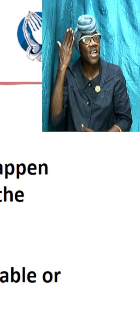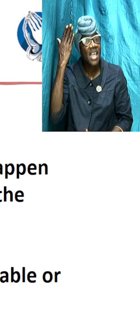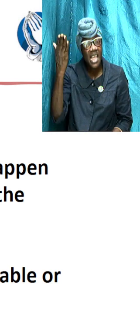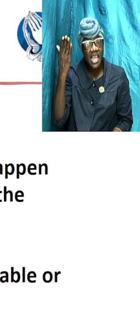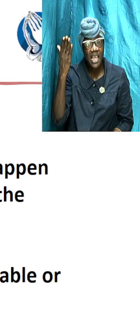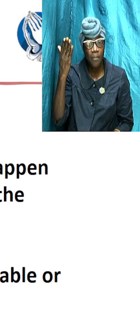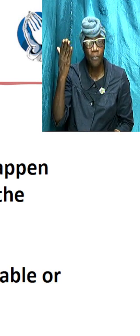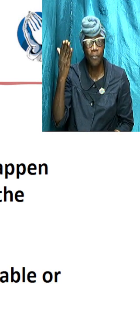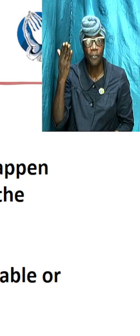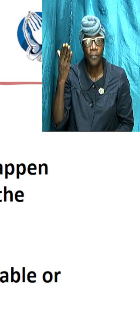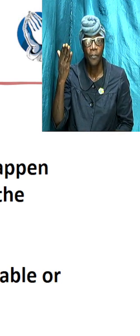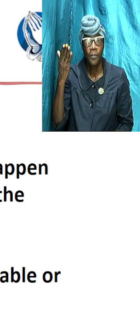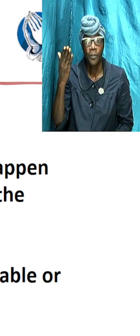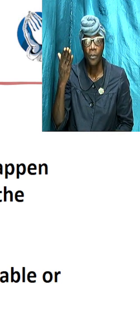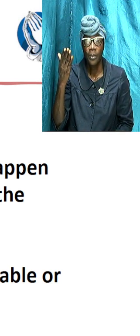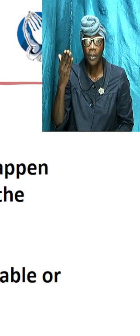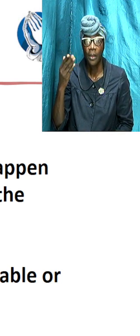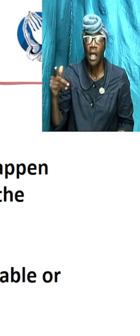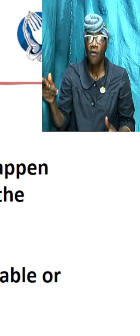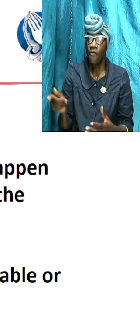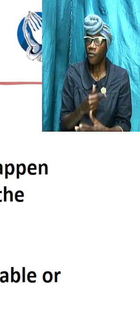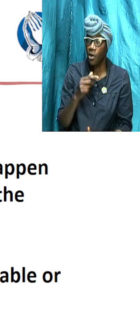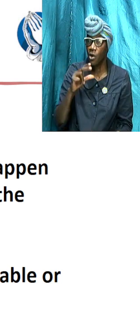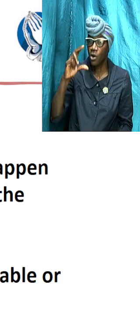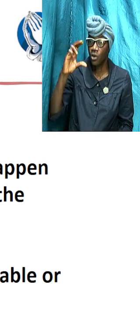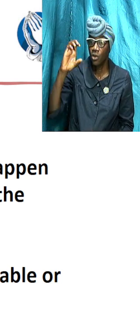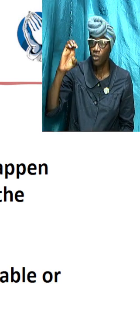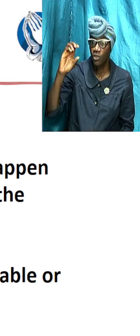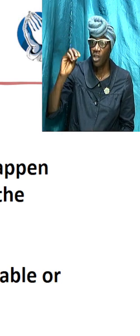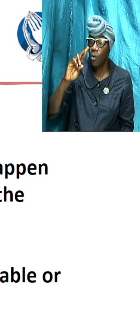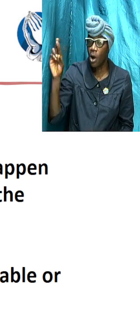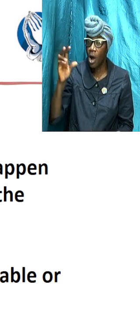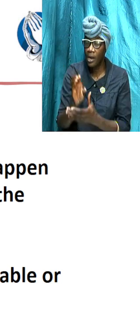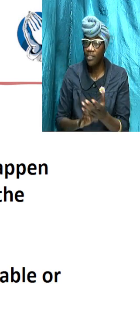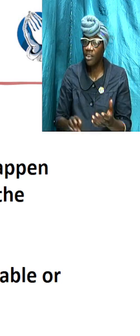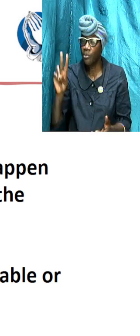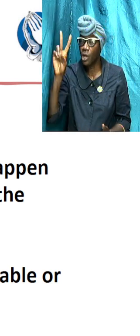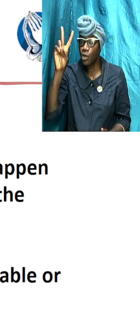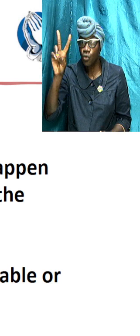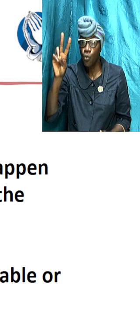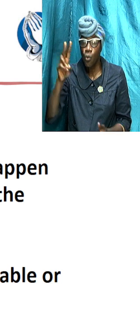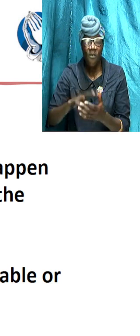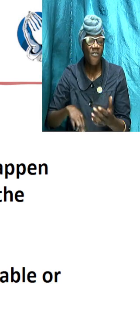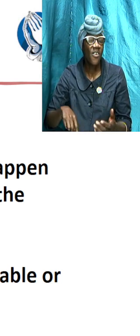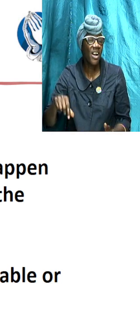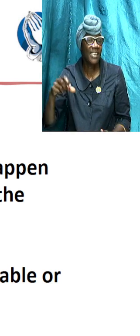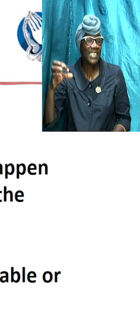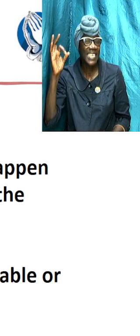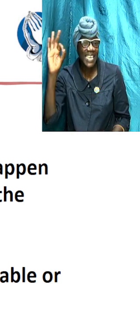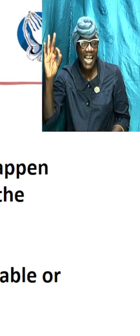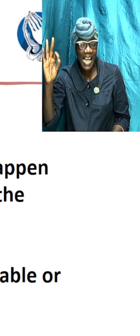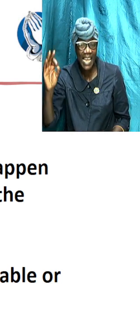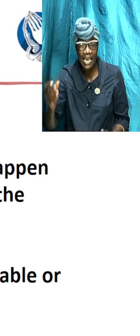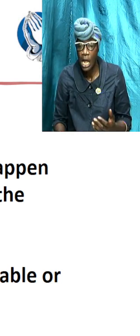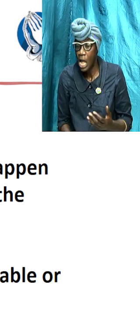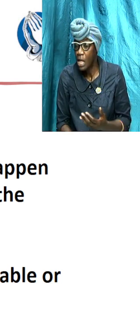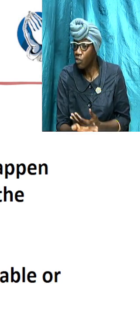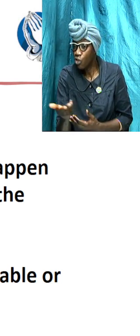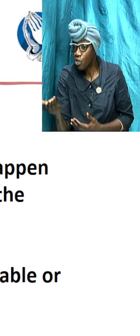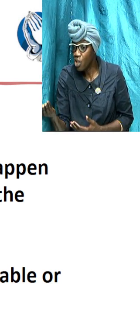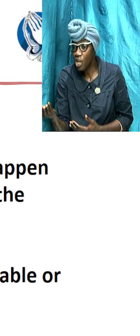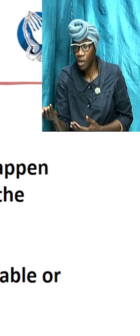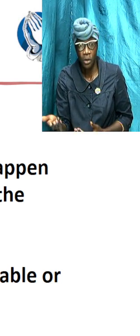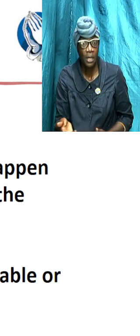said that in 1 Corinthians chapter 2 and verse 9. In other words, there are some things for you, amen, some predetermined